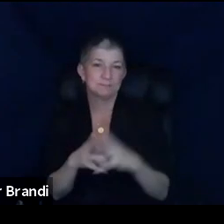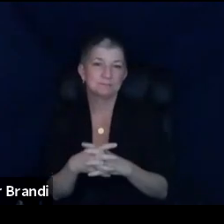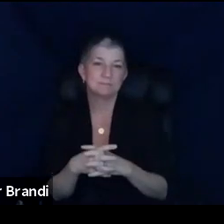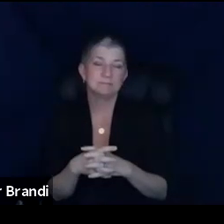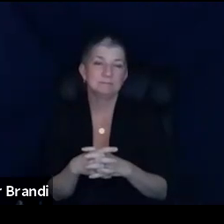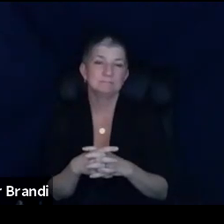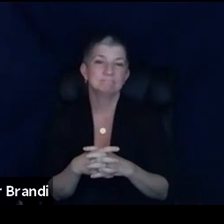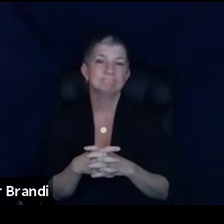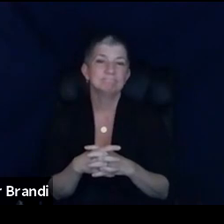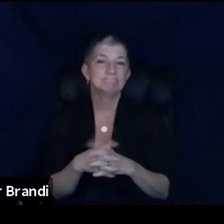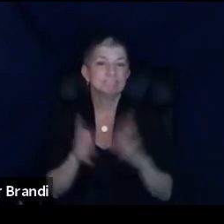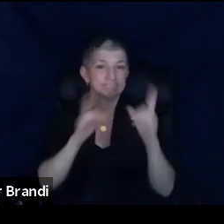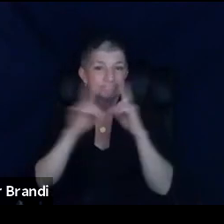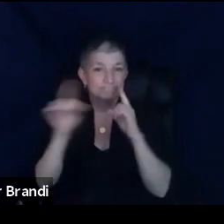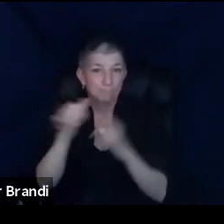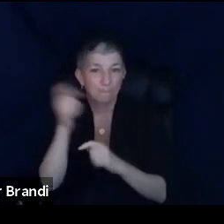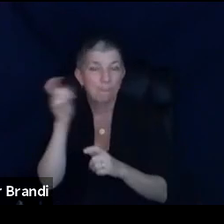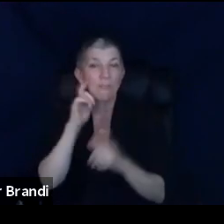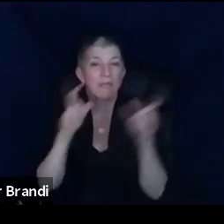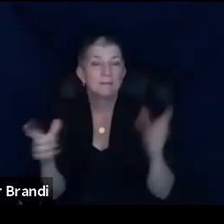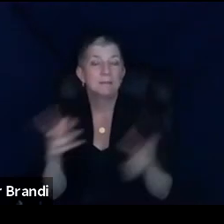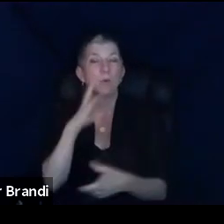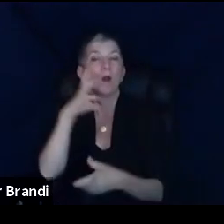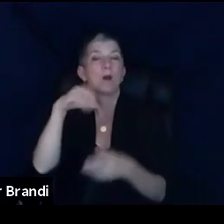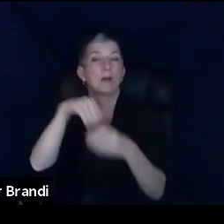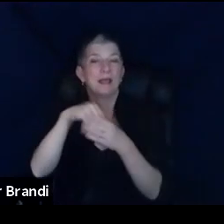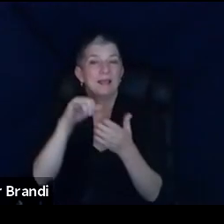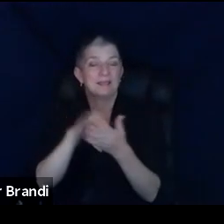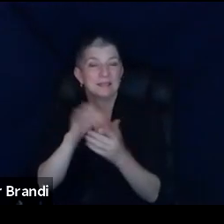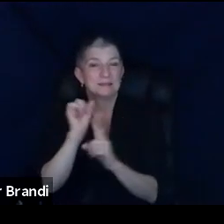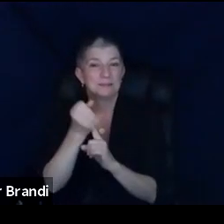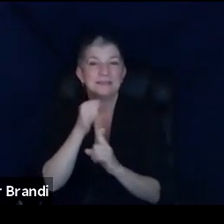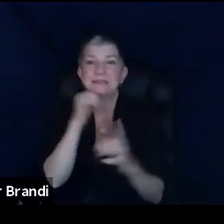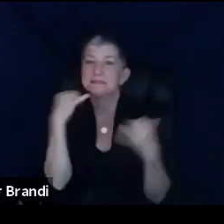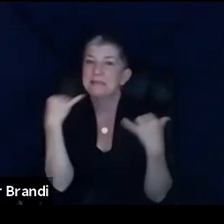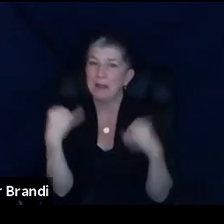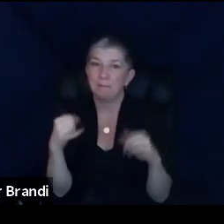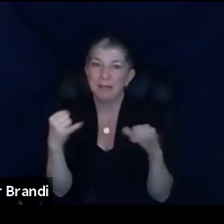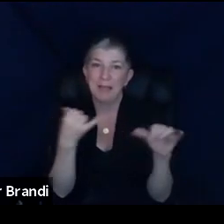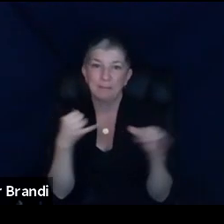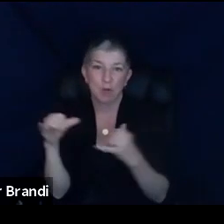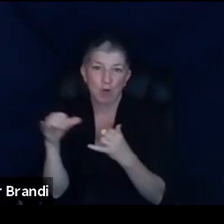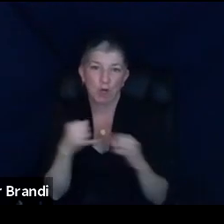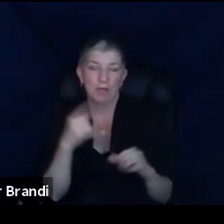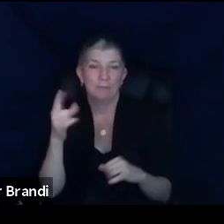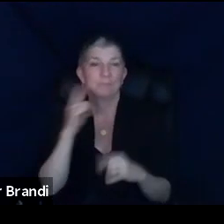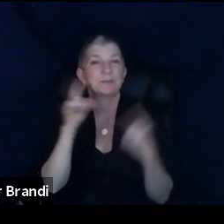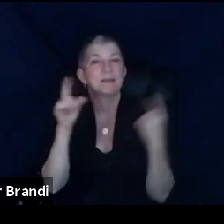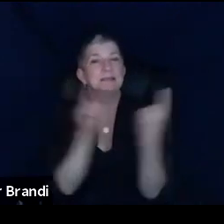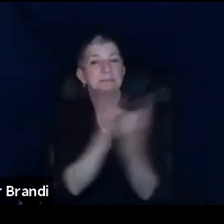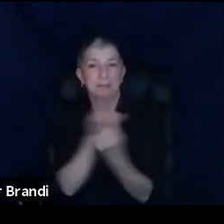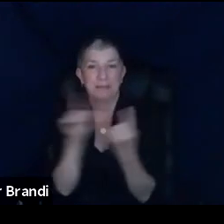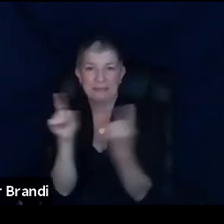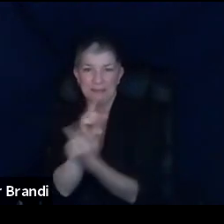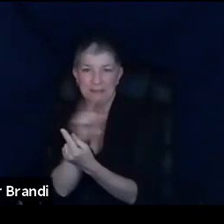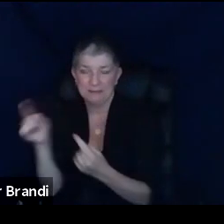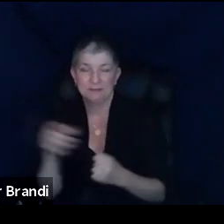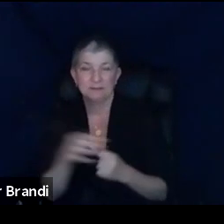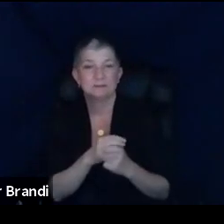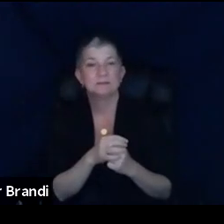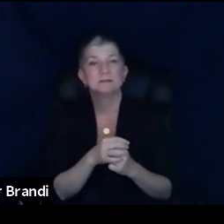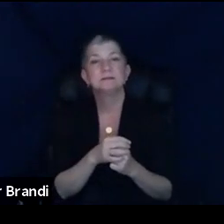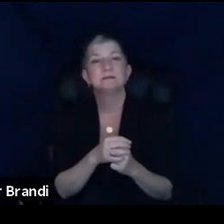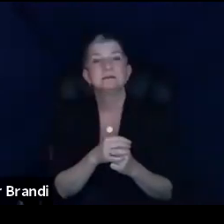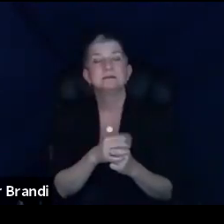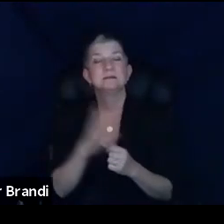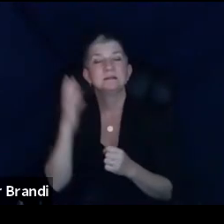talk to other people that are in the scene. It's not a play party, and you just get to meet people and you get